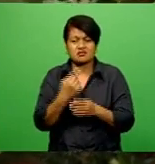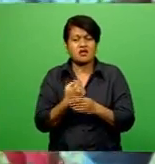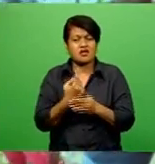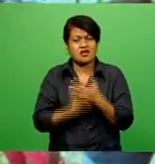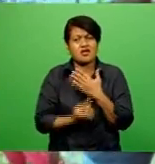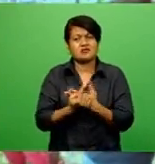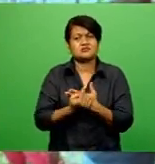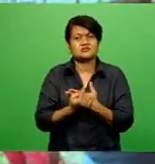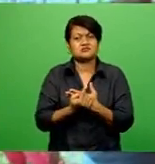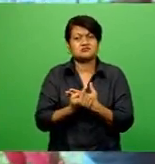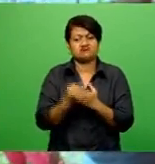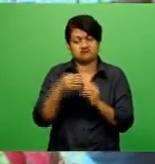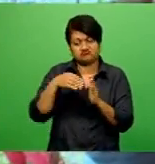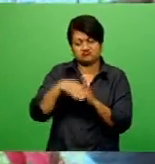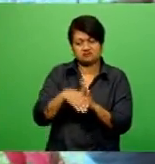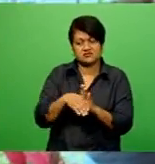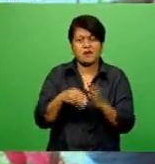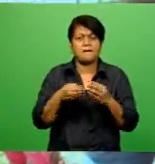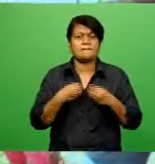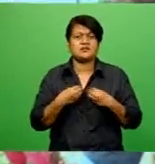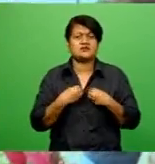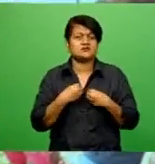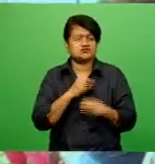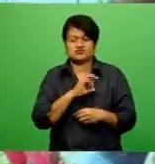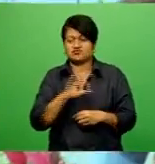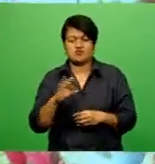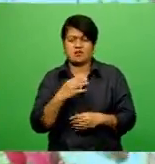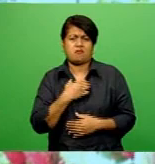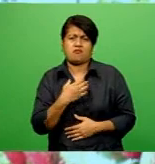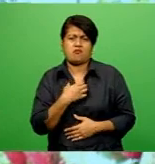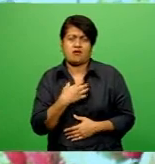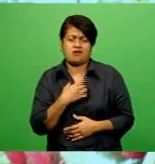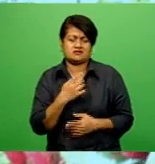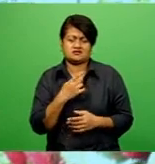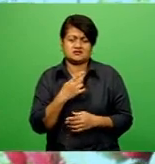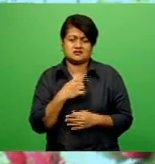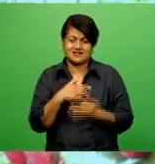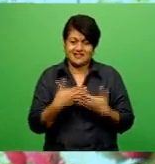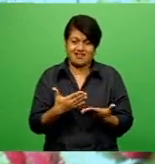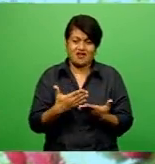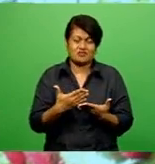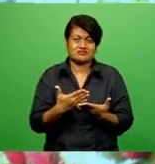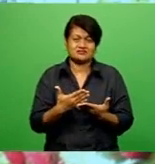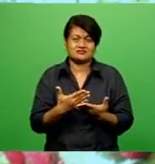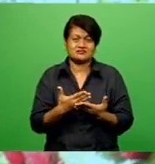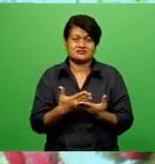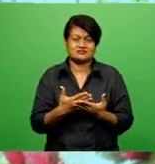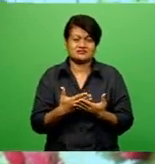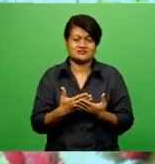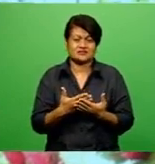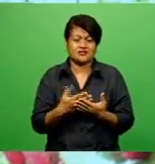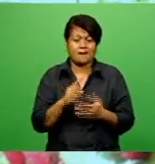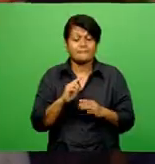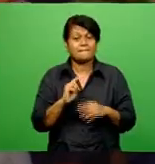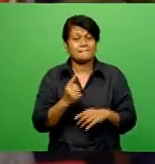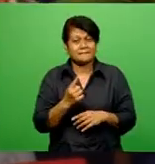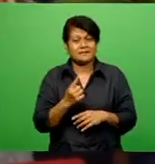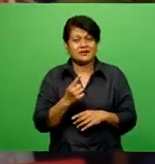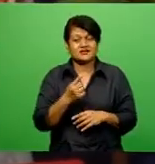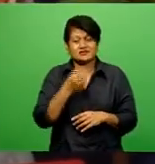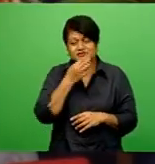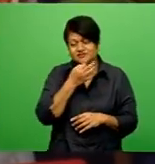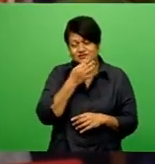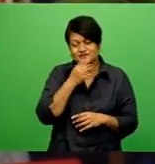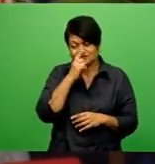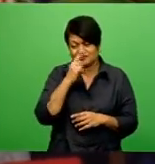sales. Our business is not that much going, but we are green now because of for our customers coming and buy